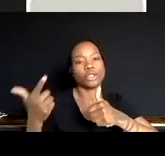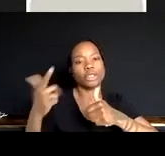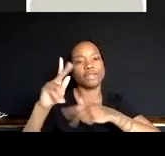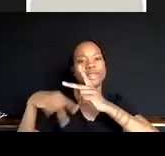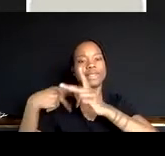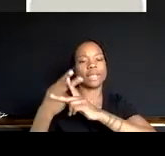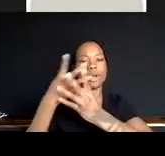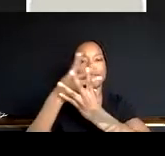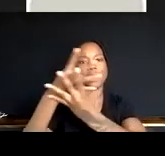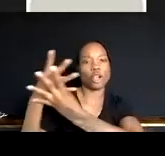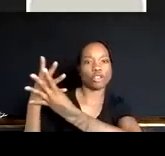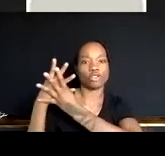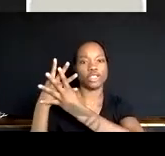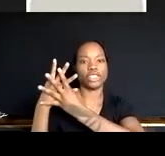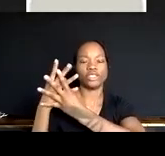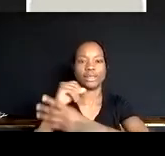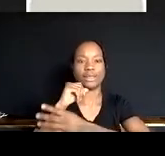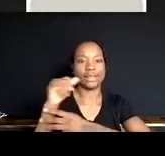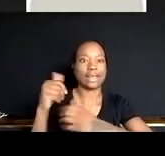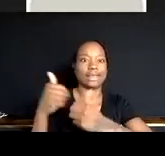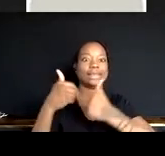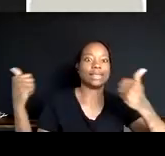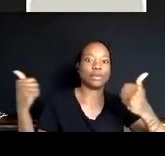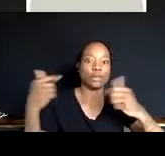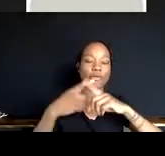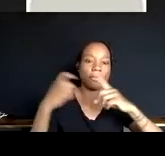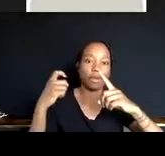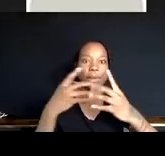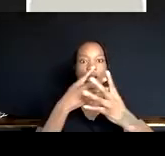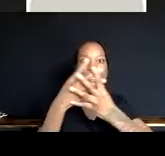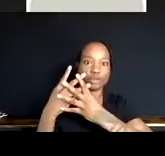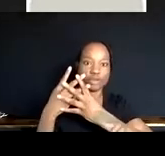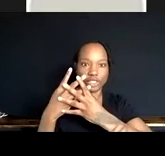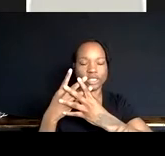to incarceration. To say that it's better than jail